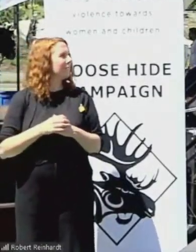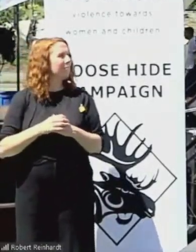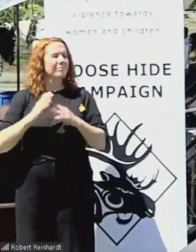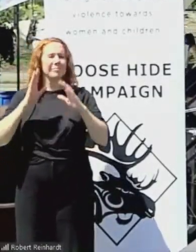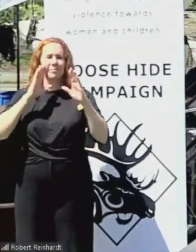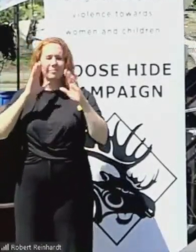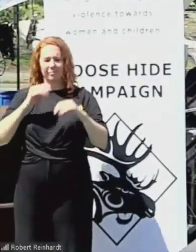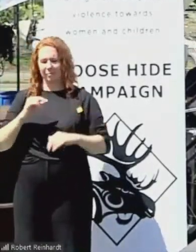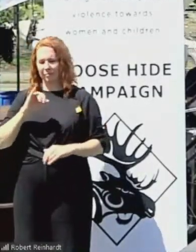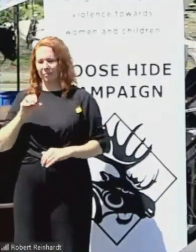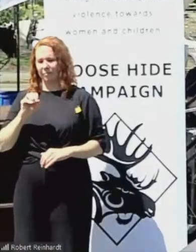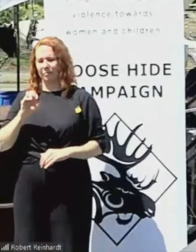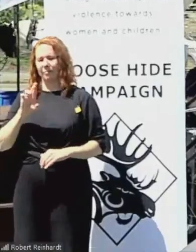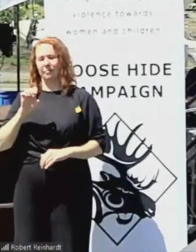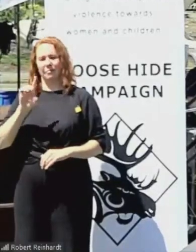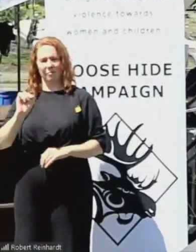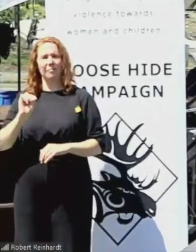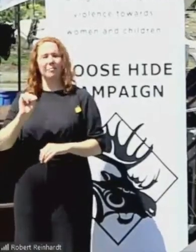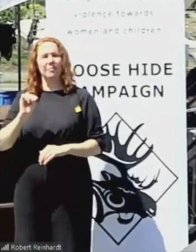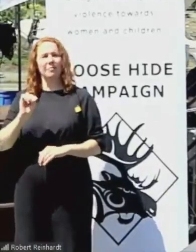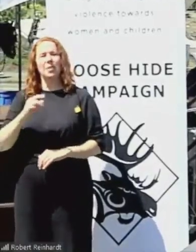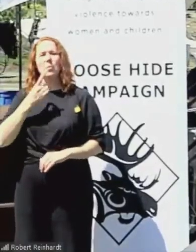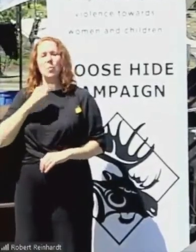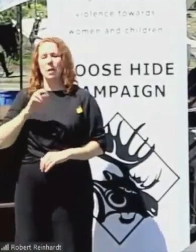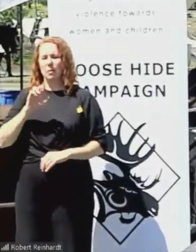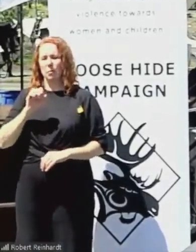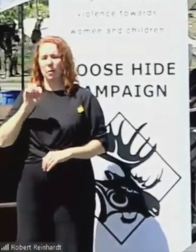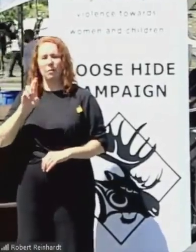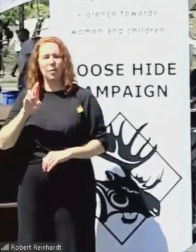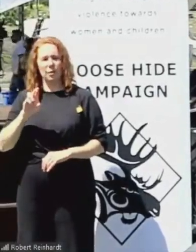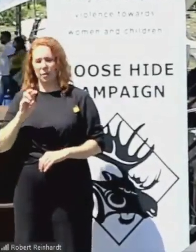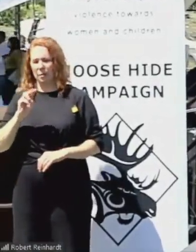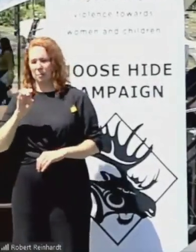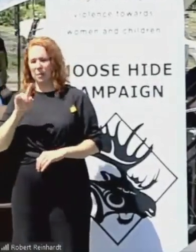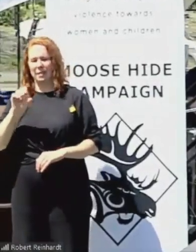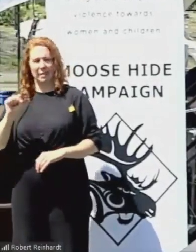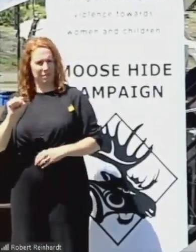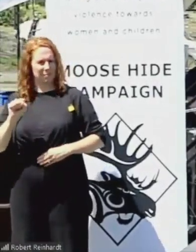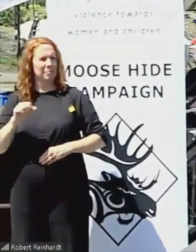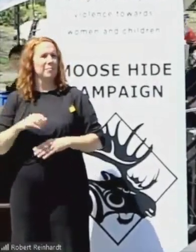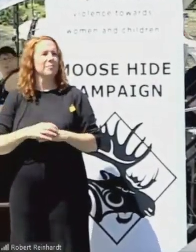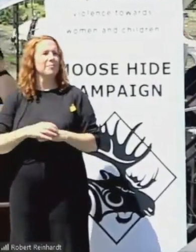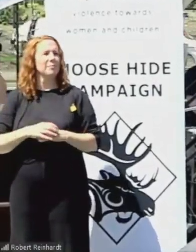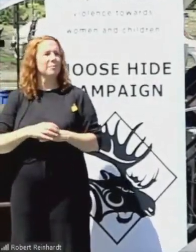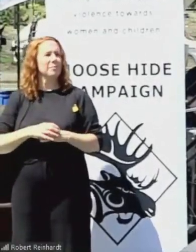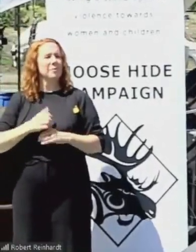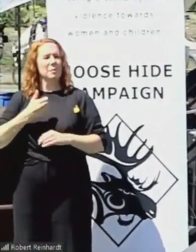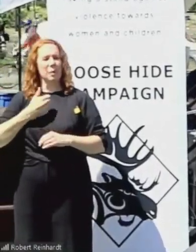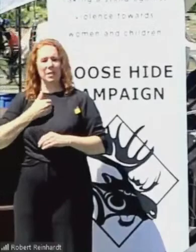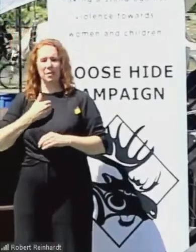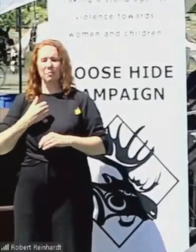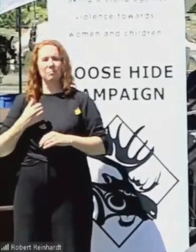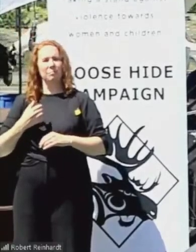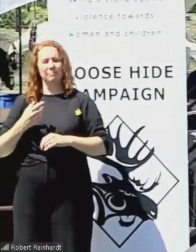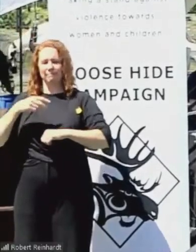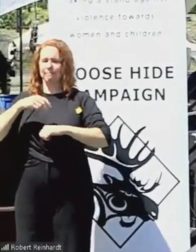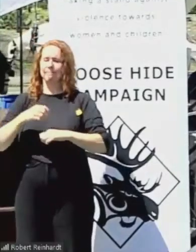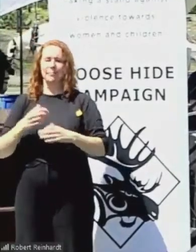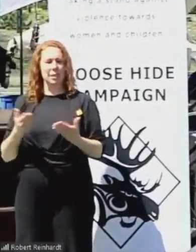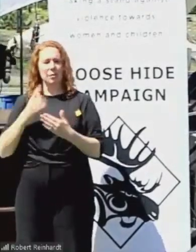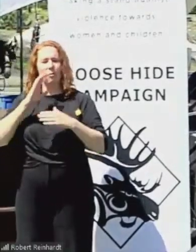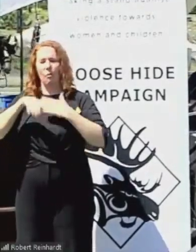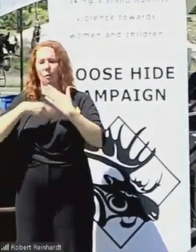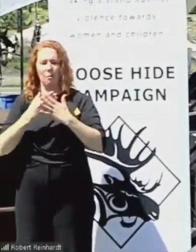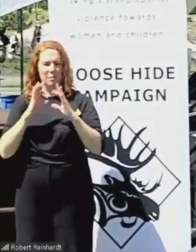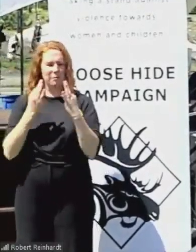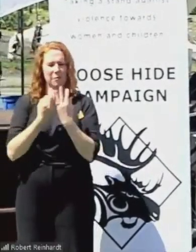Hello, my name is Jordan Myers. I'm Red River Métis and Swampy Cree from Treaty 5 territory. I stand up here for all my loved ones and all my kin who